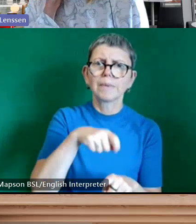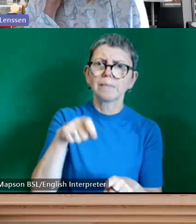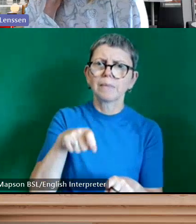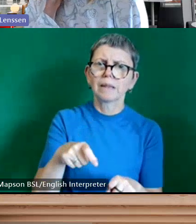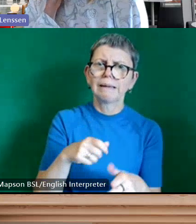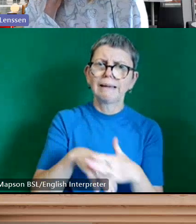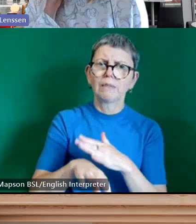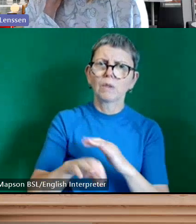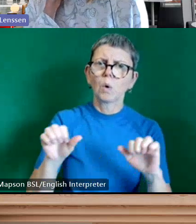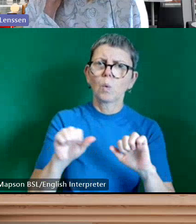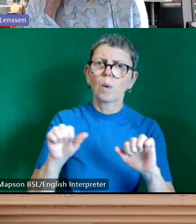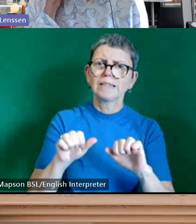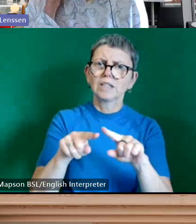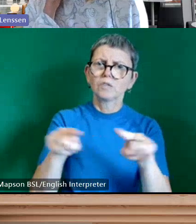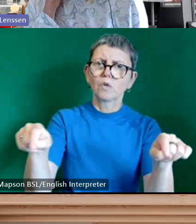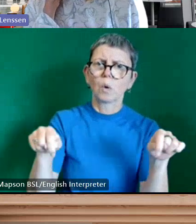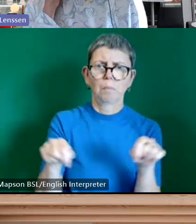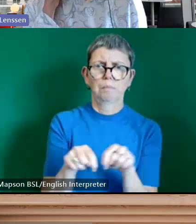managed to let in. Mark, if you could